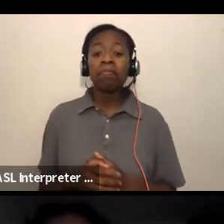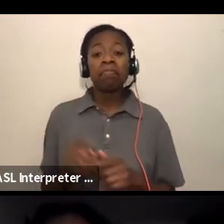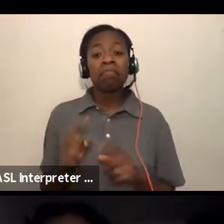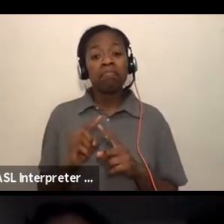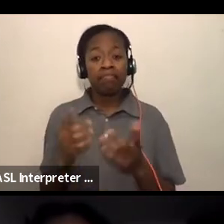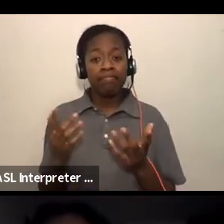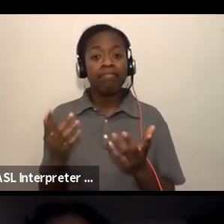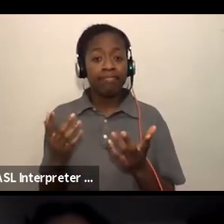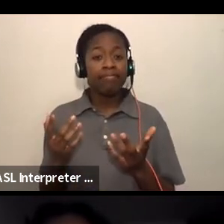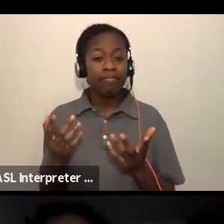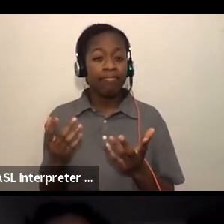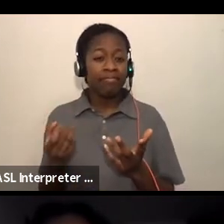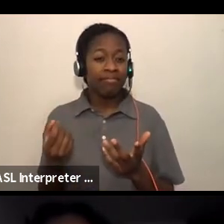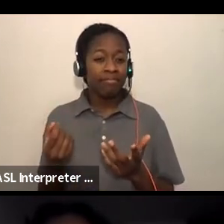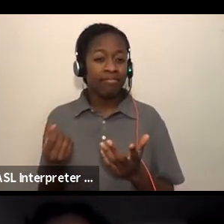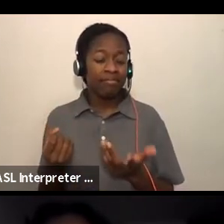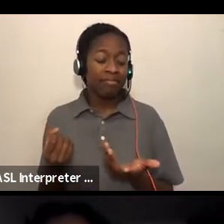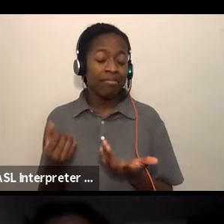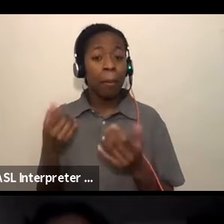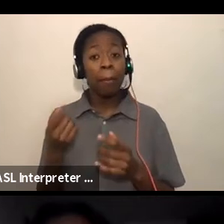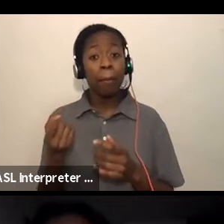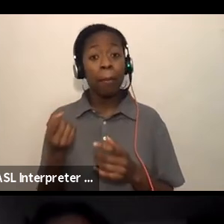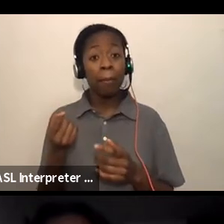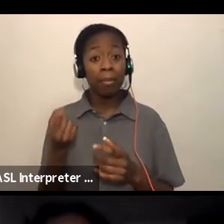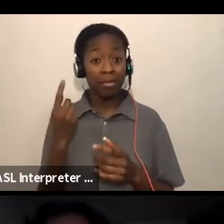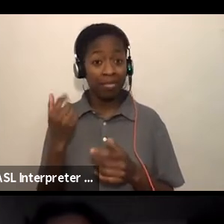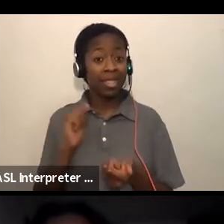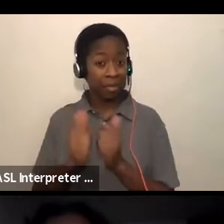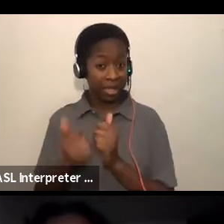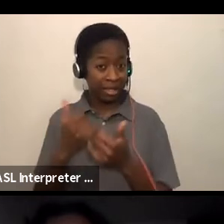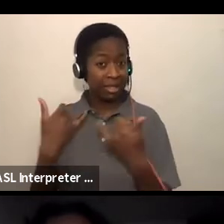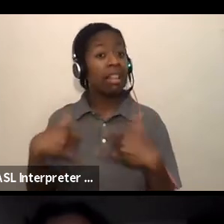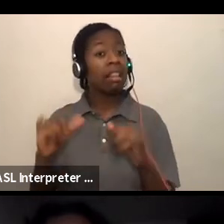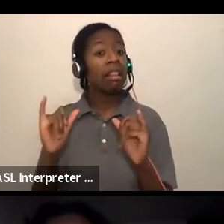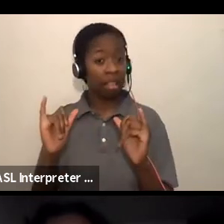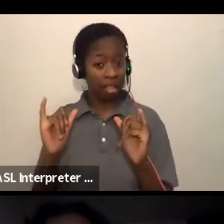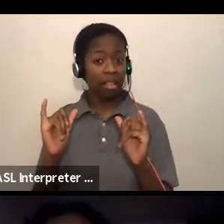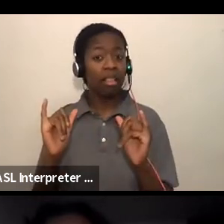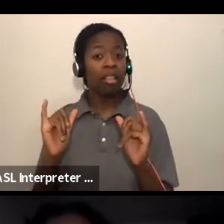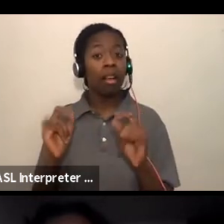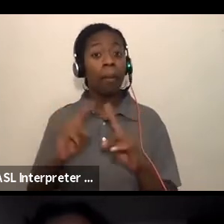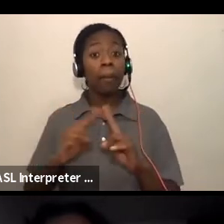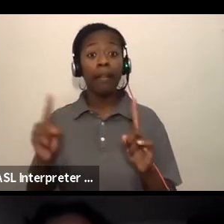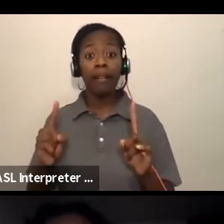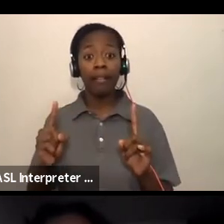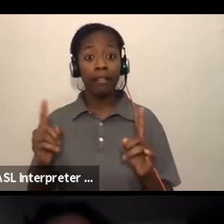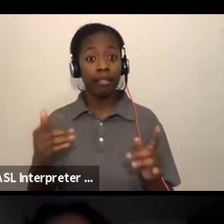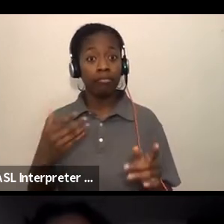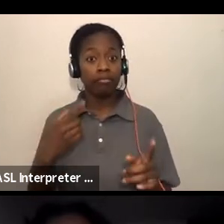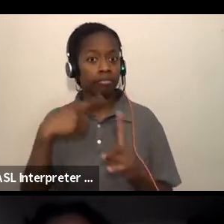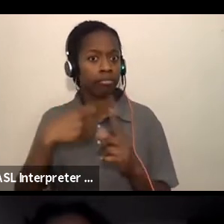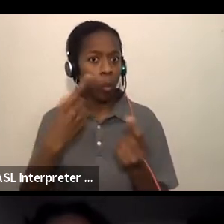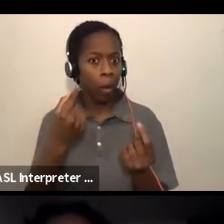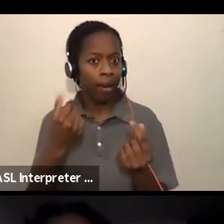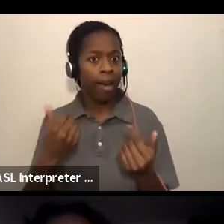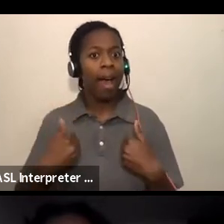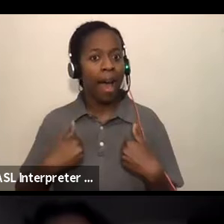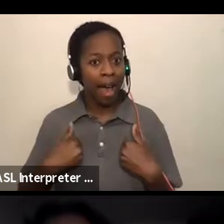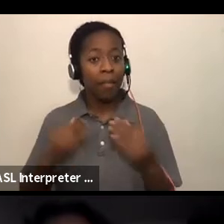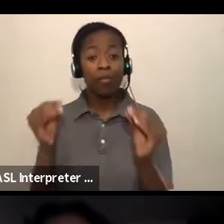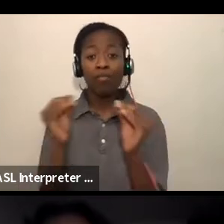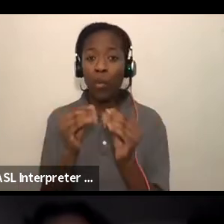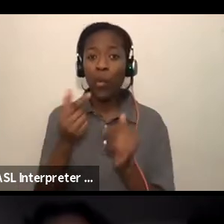still very little, but the competition is still a lot. The wonderful thing is that there are more grant programs than